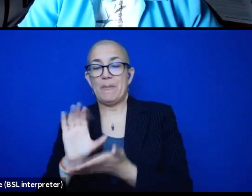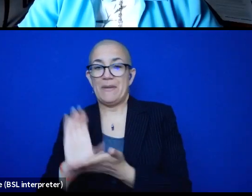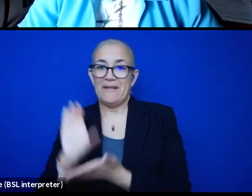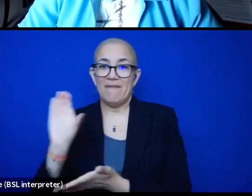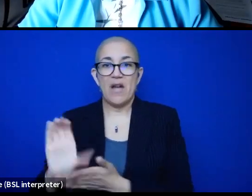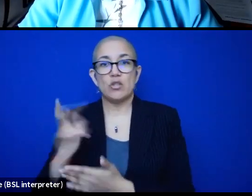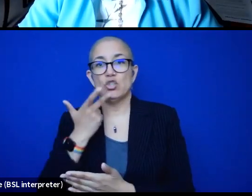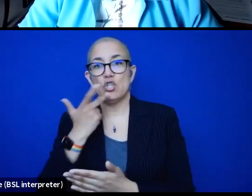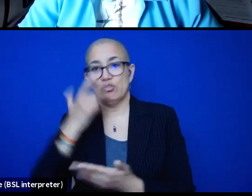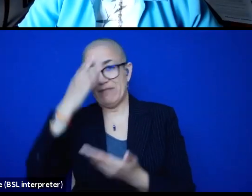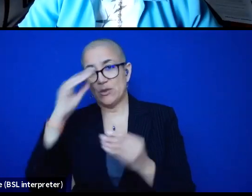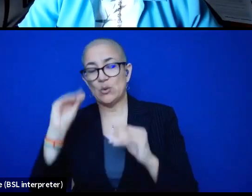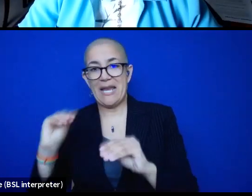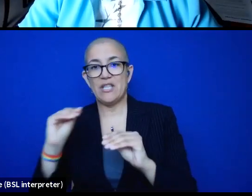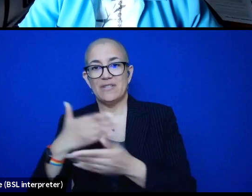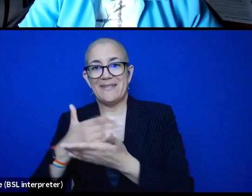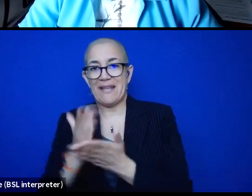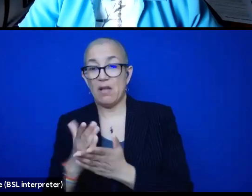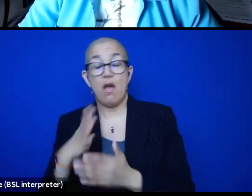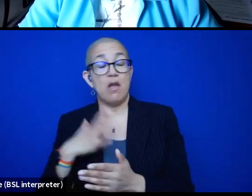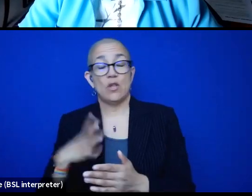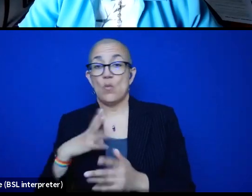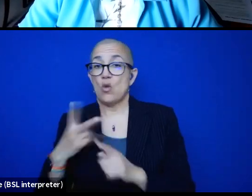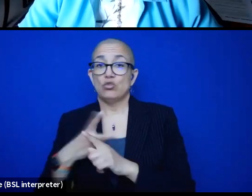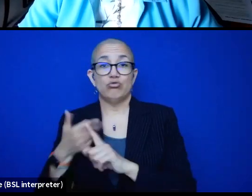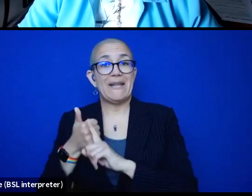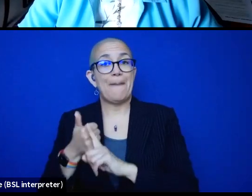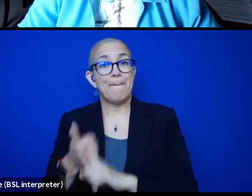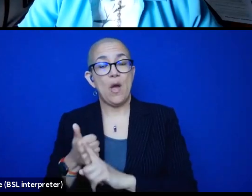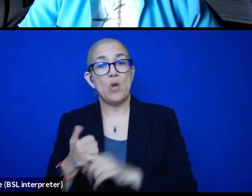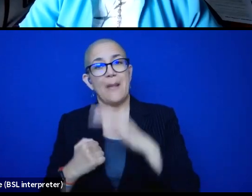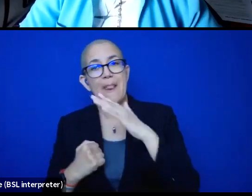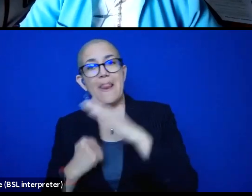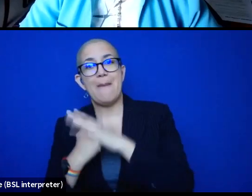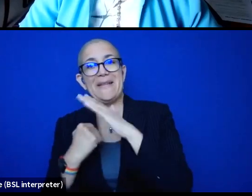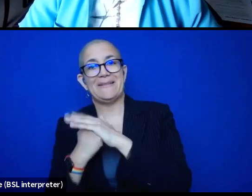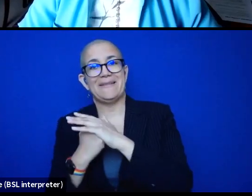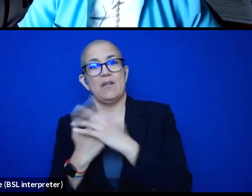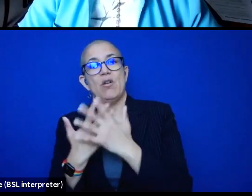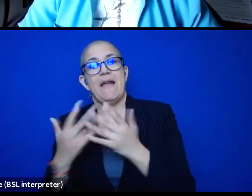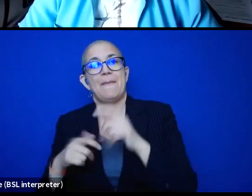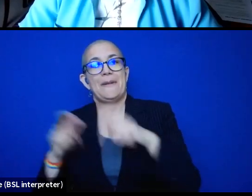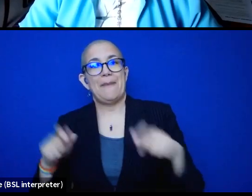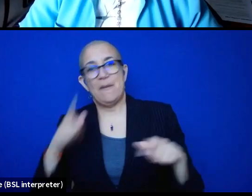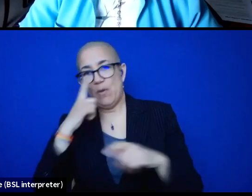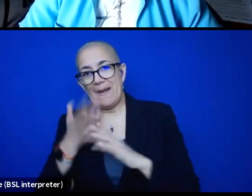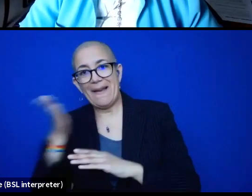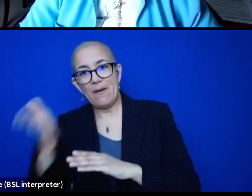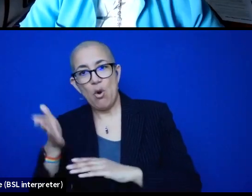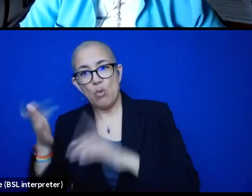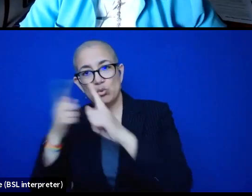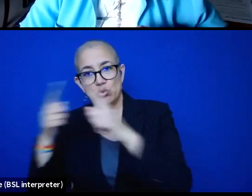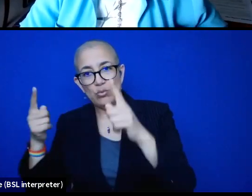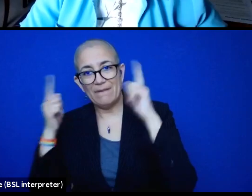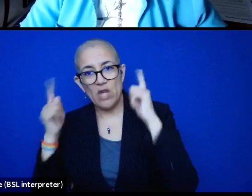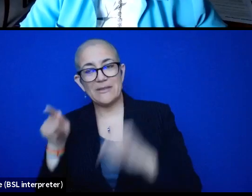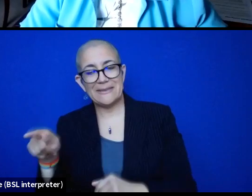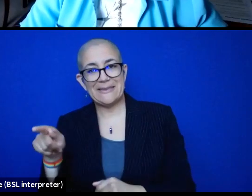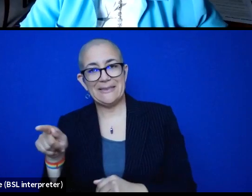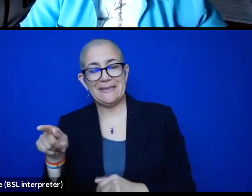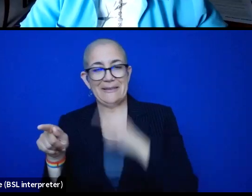education sector. I don't want to reimpose limits on the number of students who can go to university. And actually, I